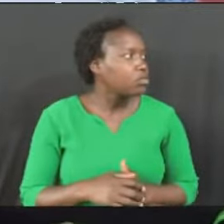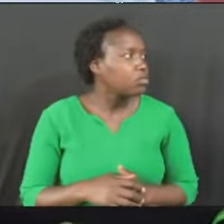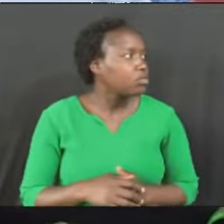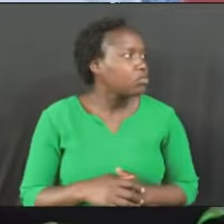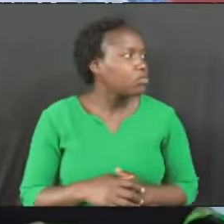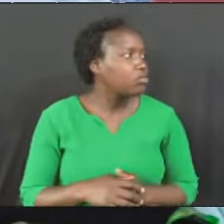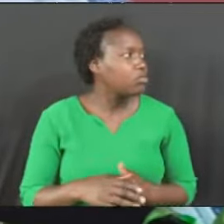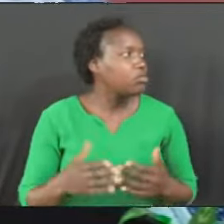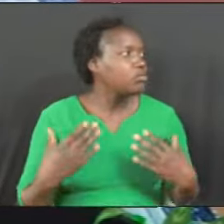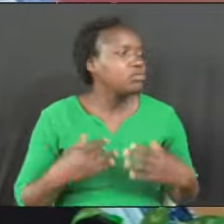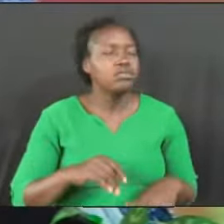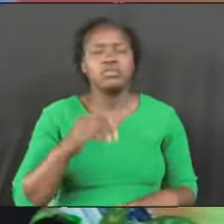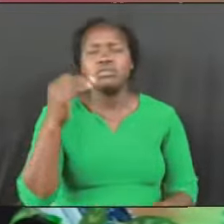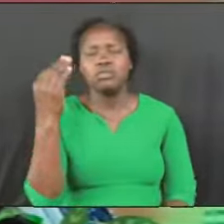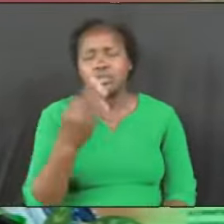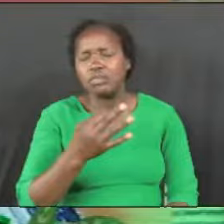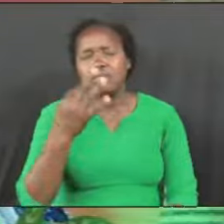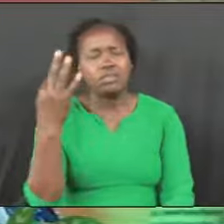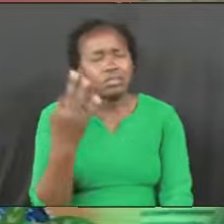People can appreciate you.